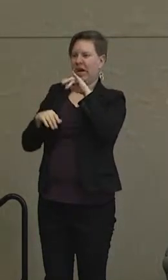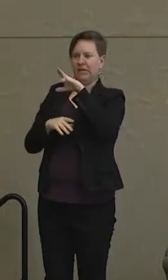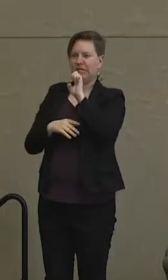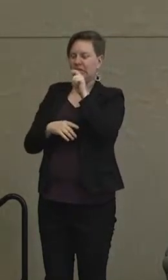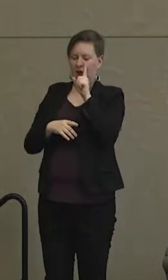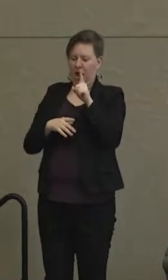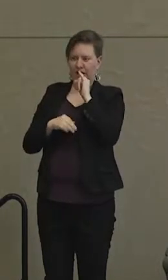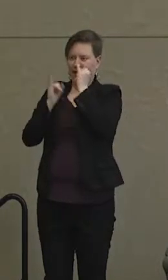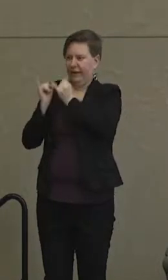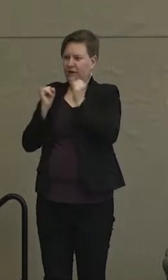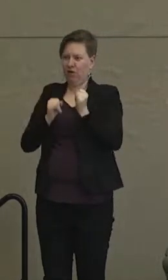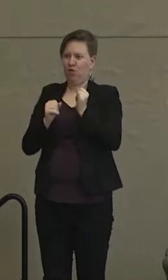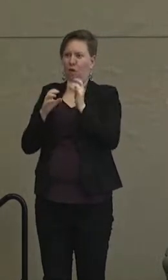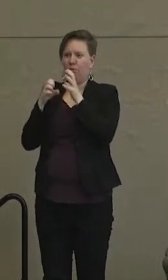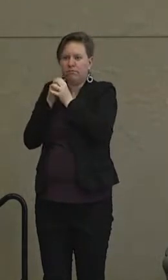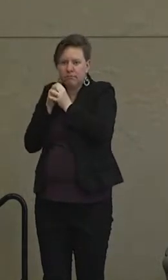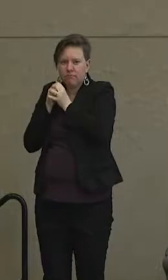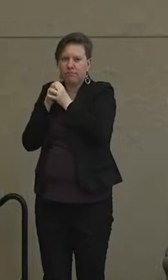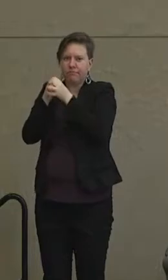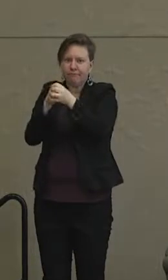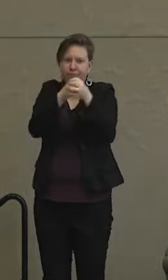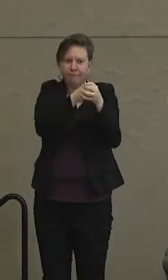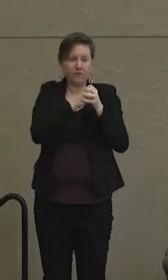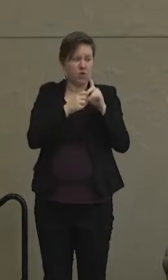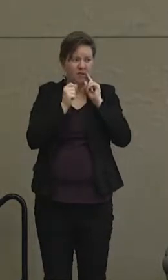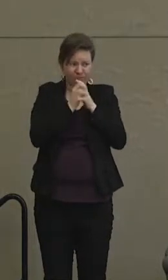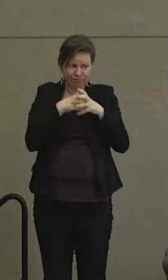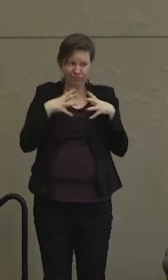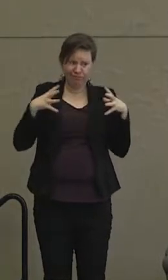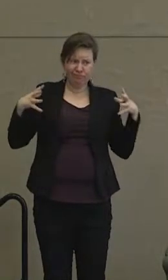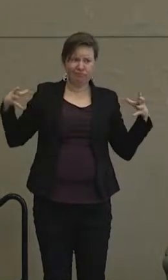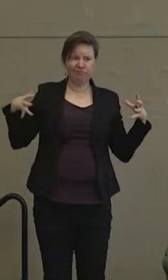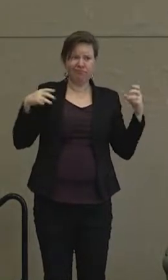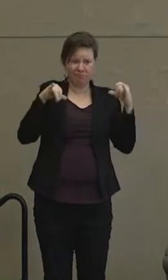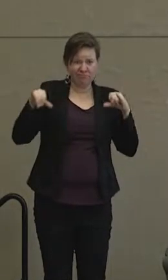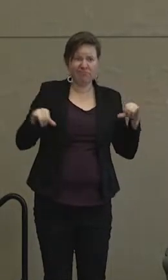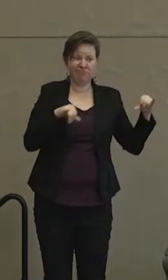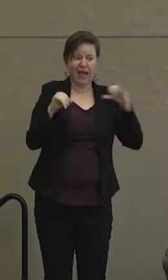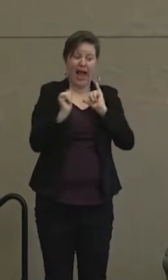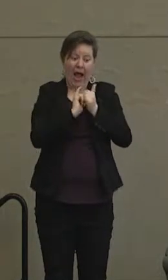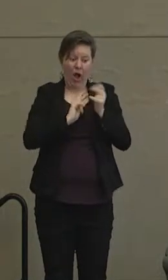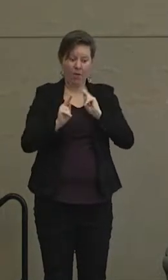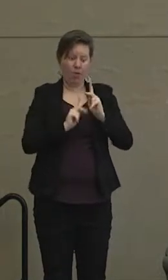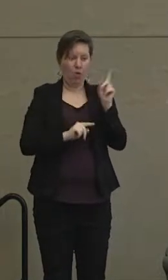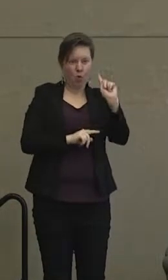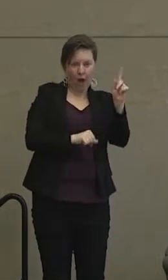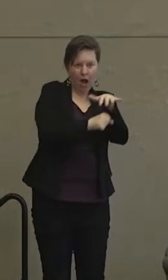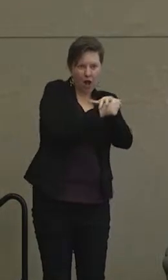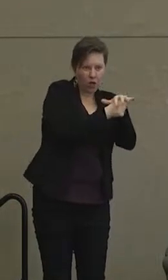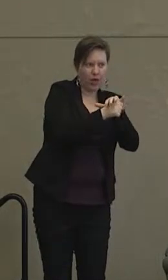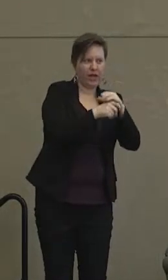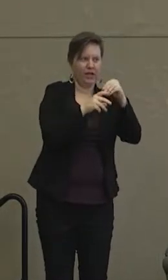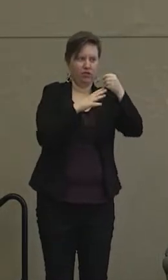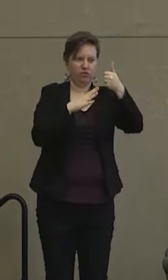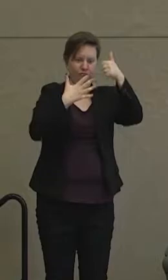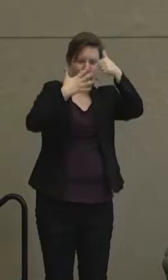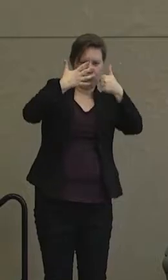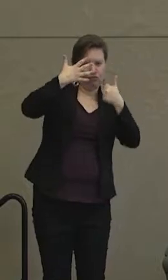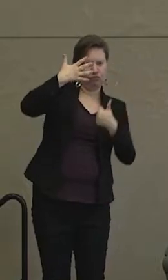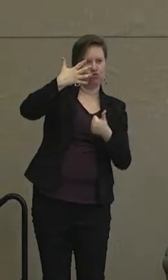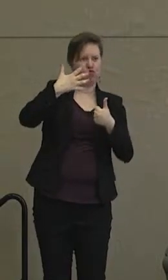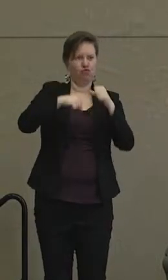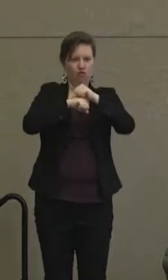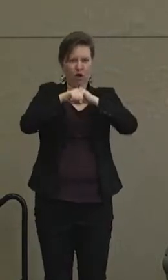of individual, personal experience. It really is related to how people are located within the larger structures. And so we use